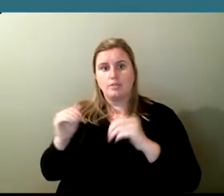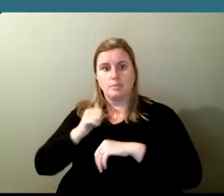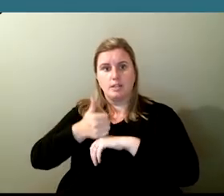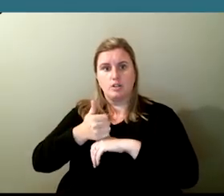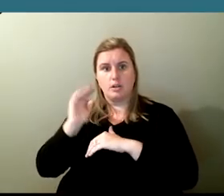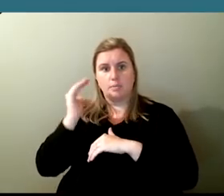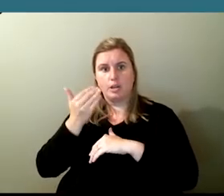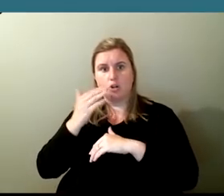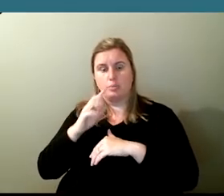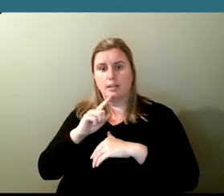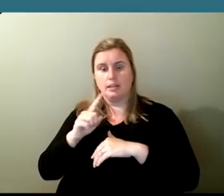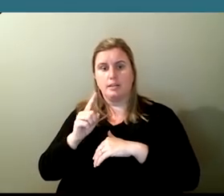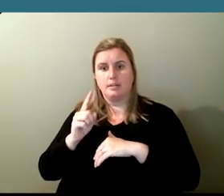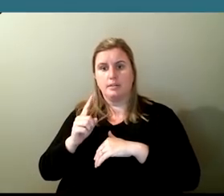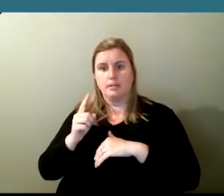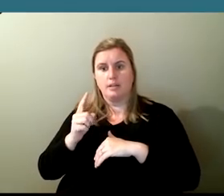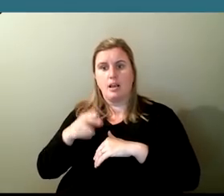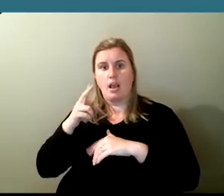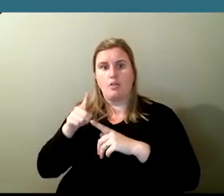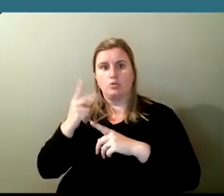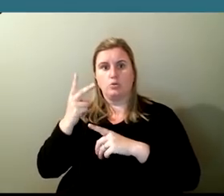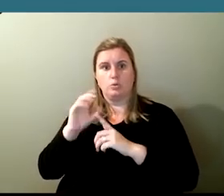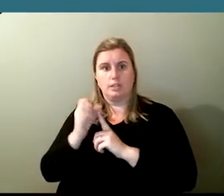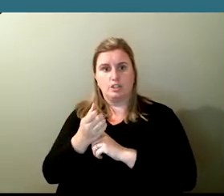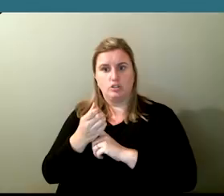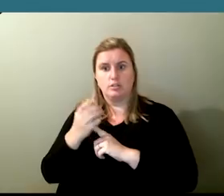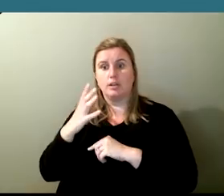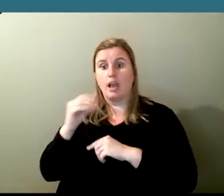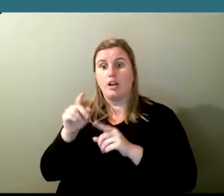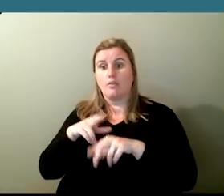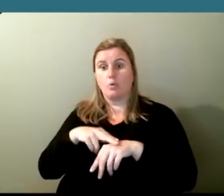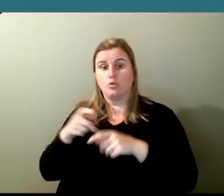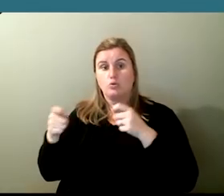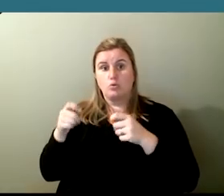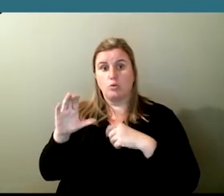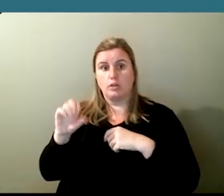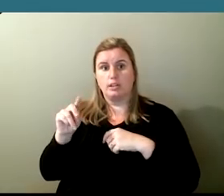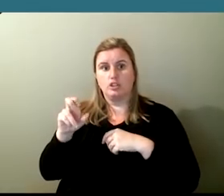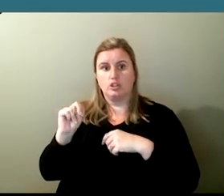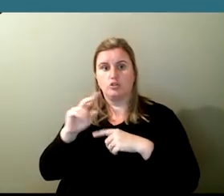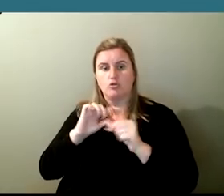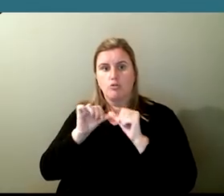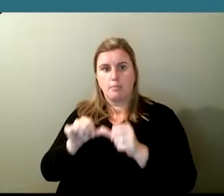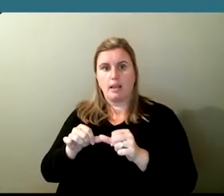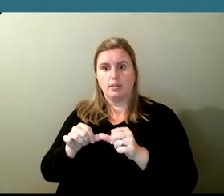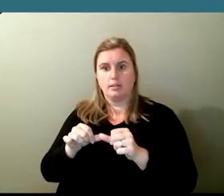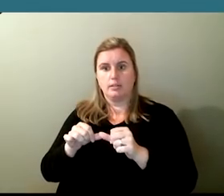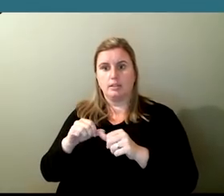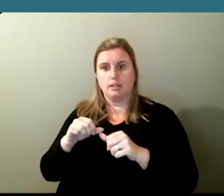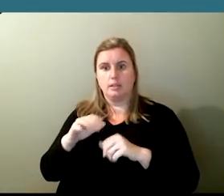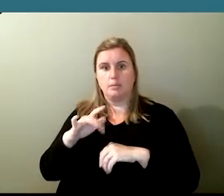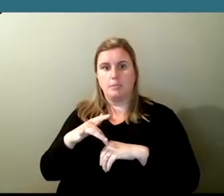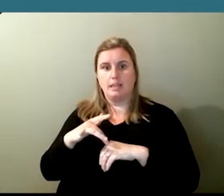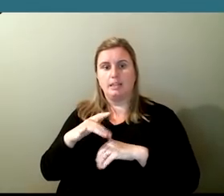pretty high in those 2 conditions. And of course, control condition remained at mid to low